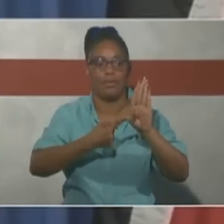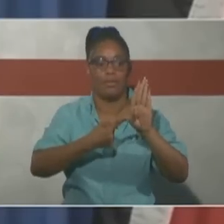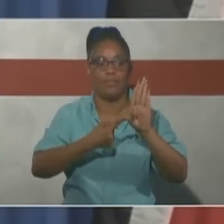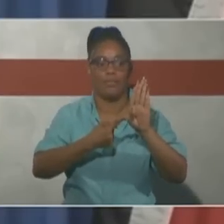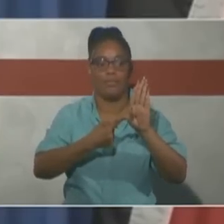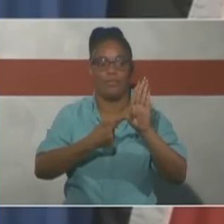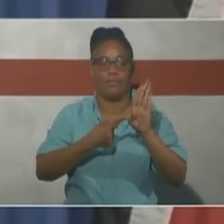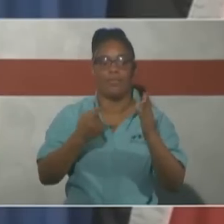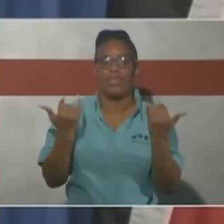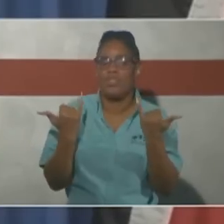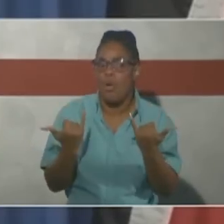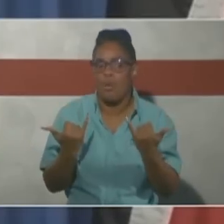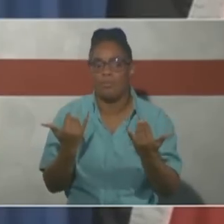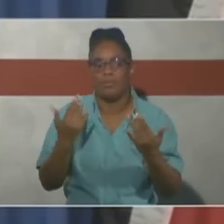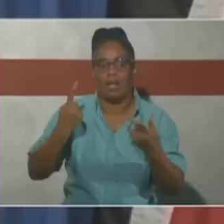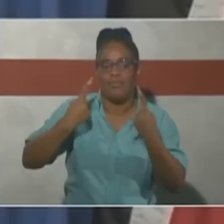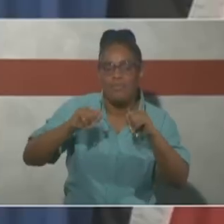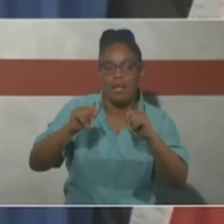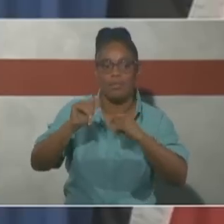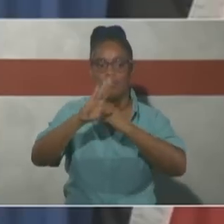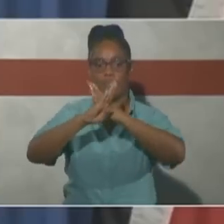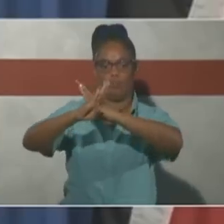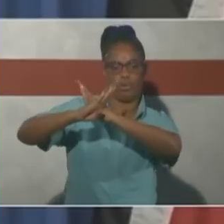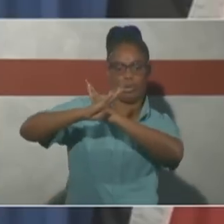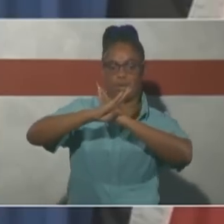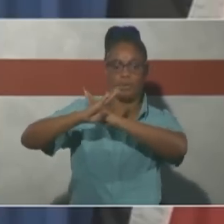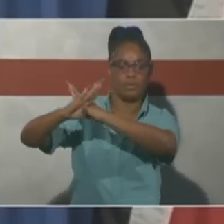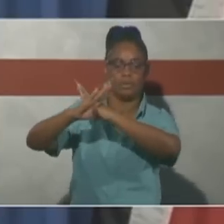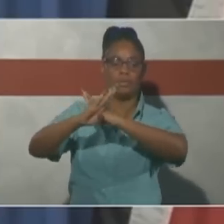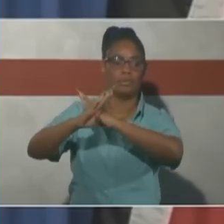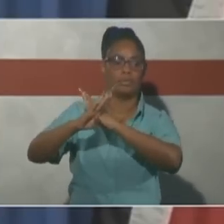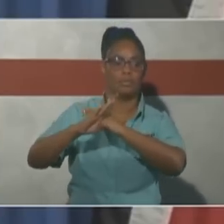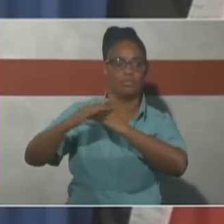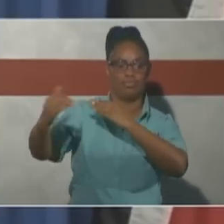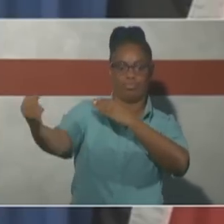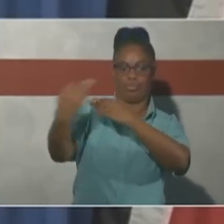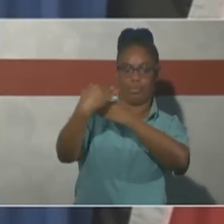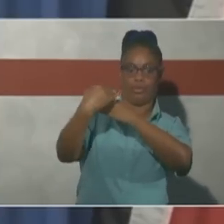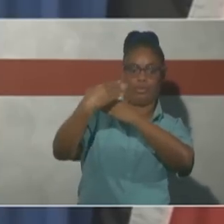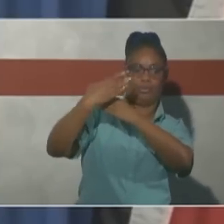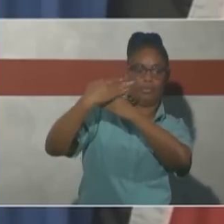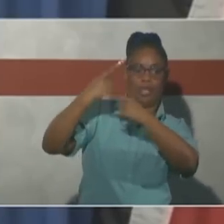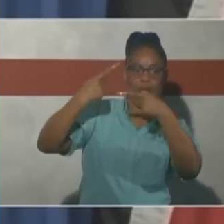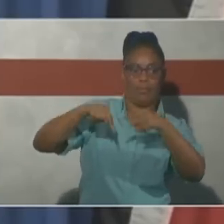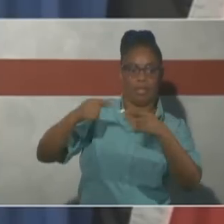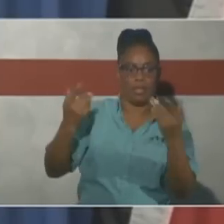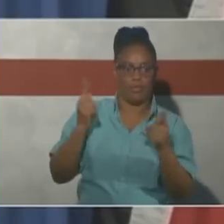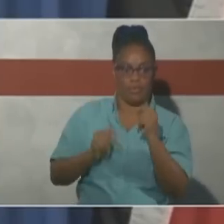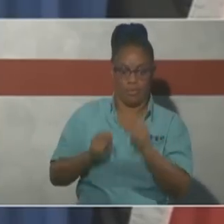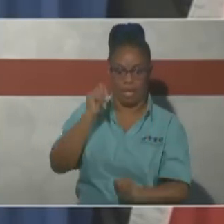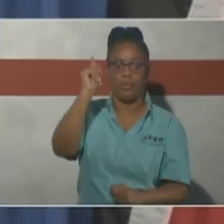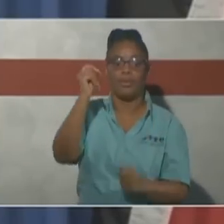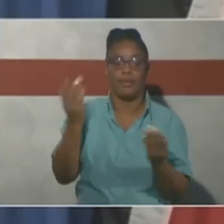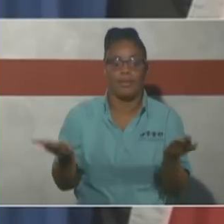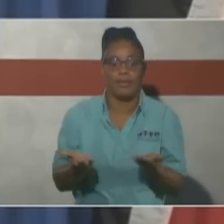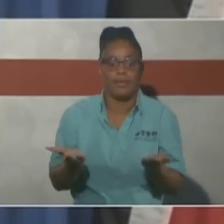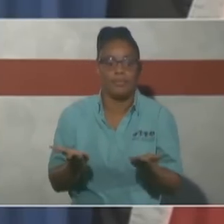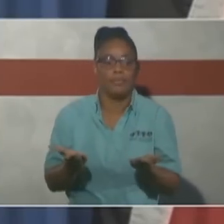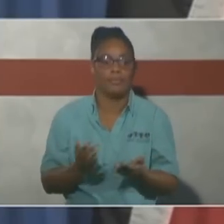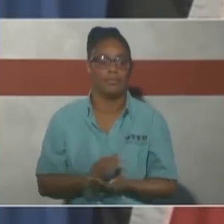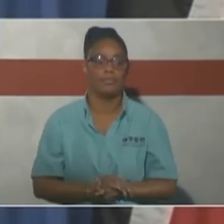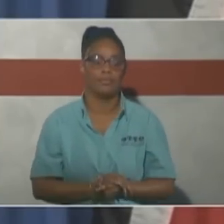all countries manage COVID the same way. Some countries, well, all of us in the beginning, tried